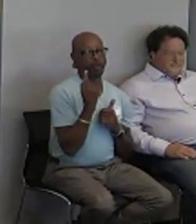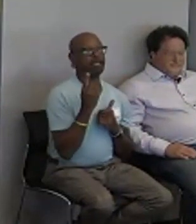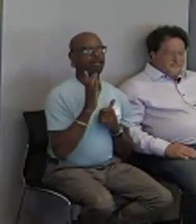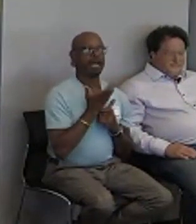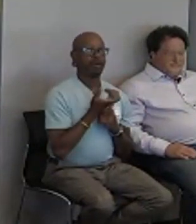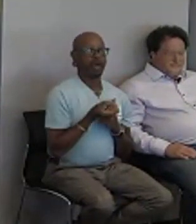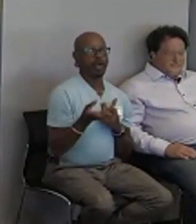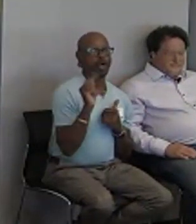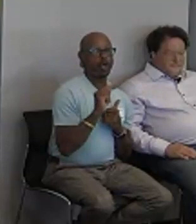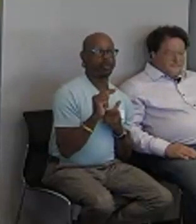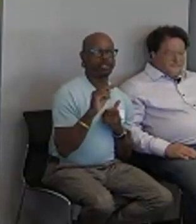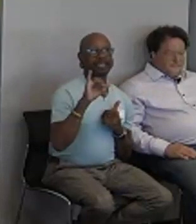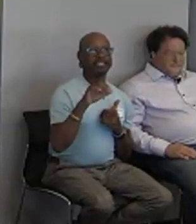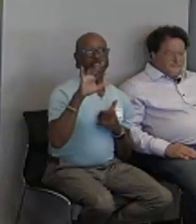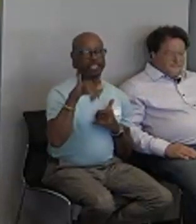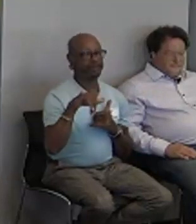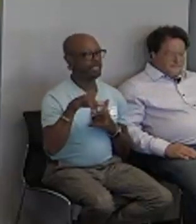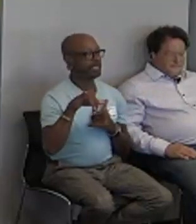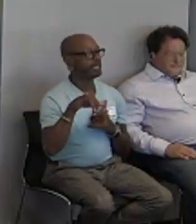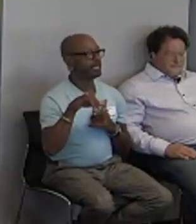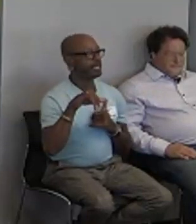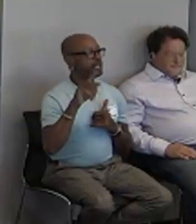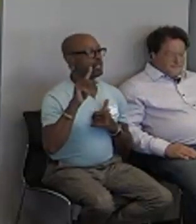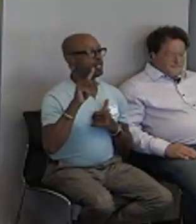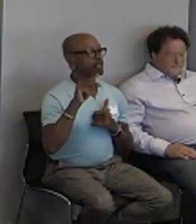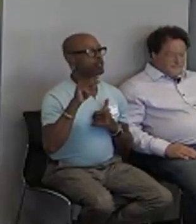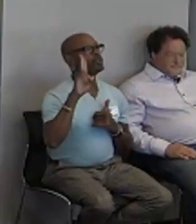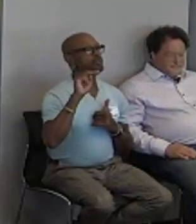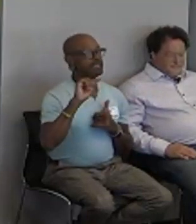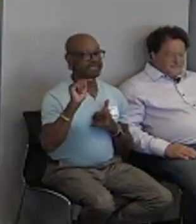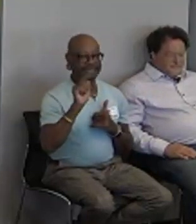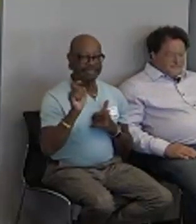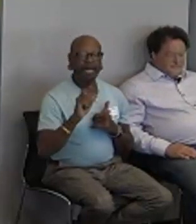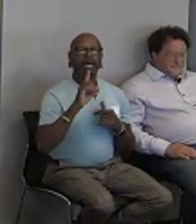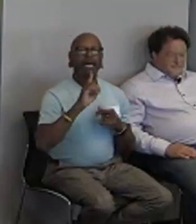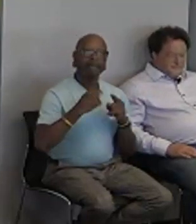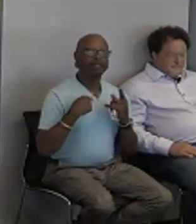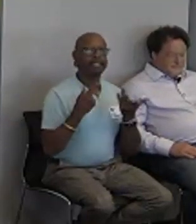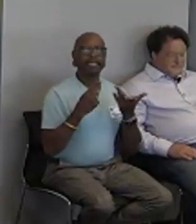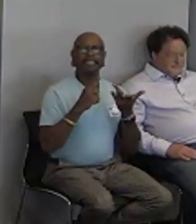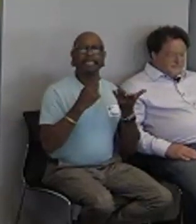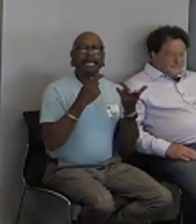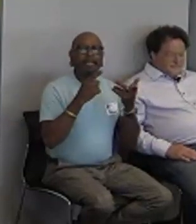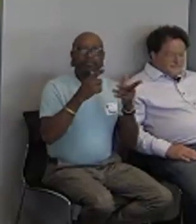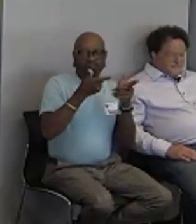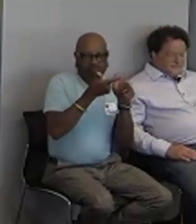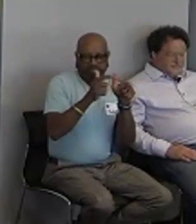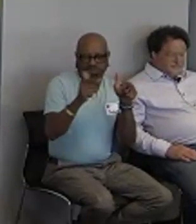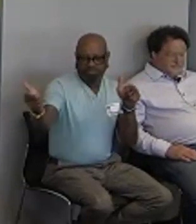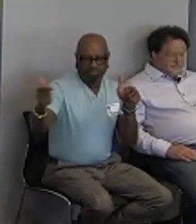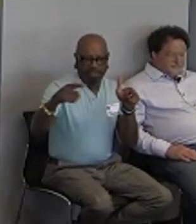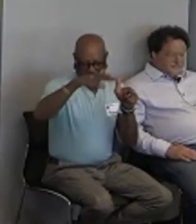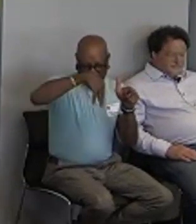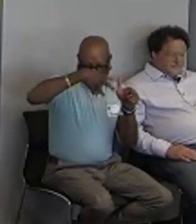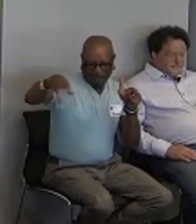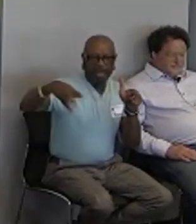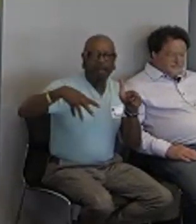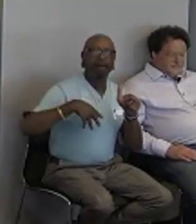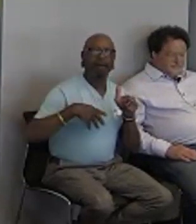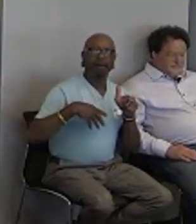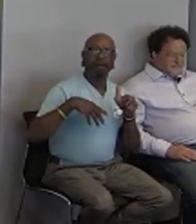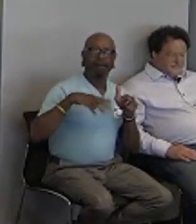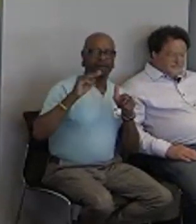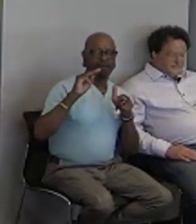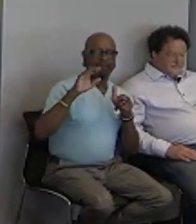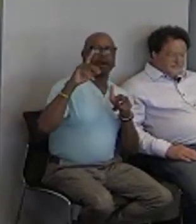our own, Jerry Kuns, about the layout of the streets north of Market Street. I had